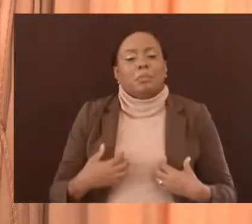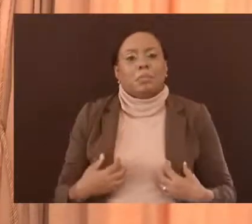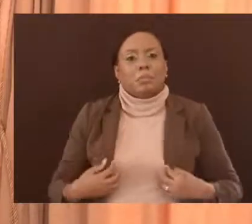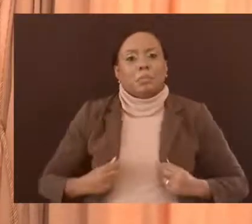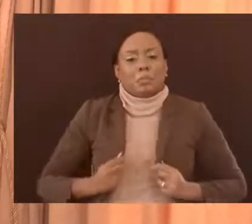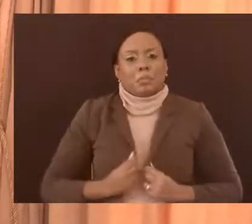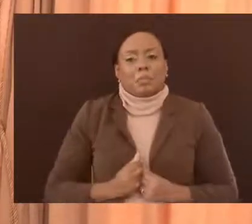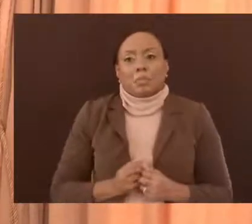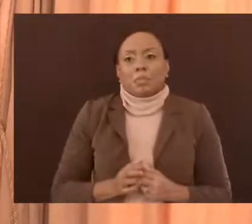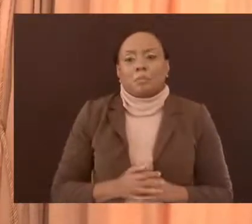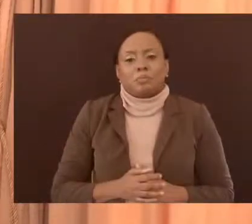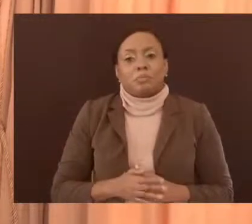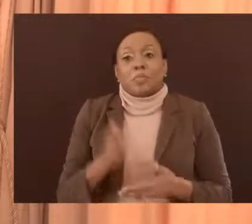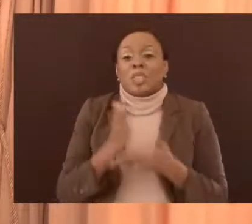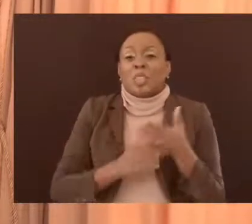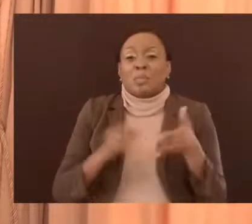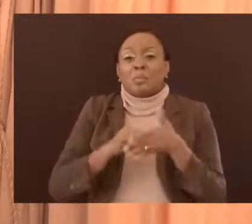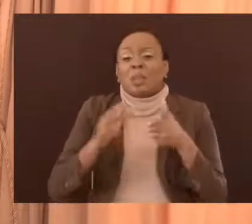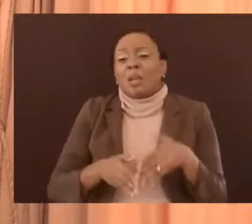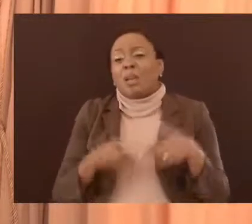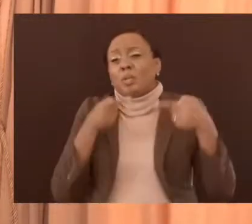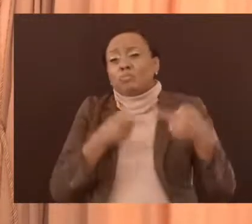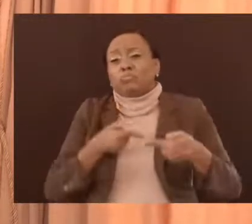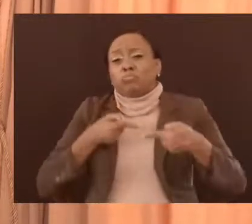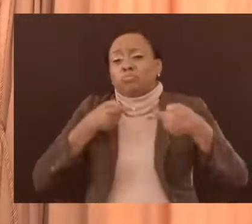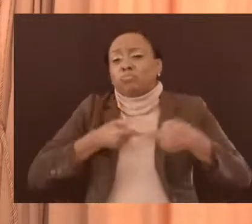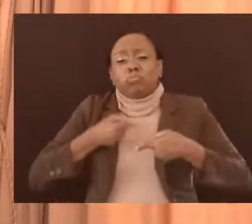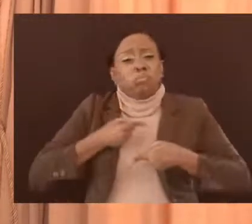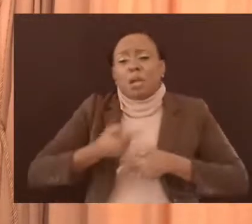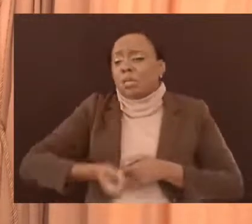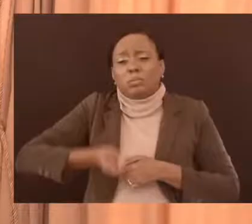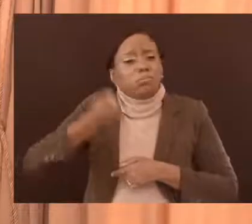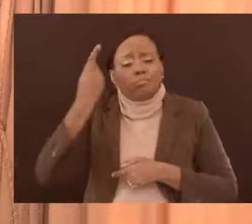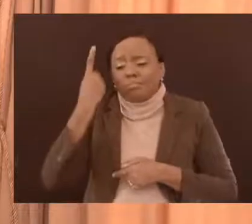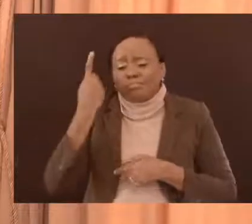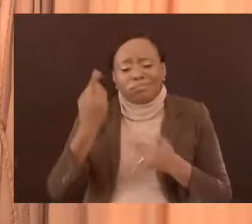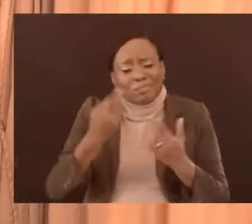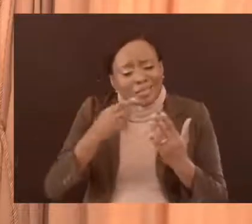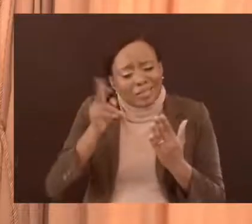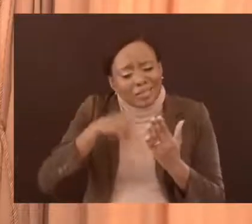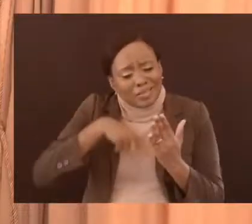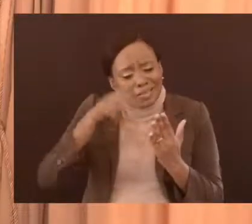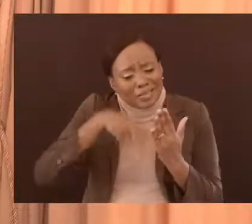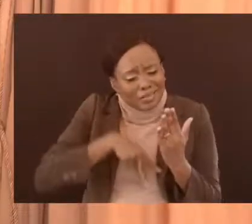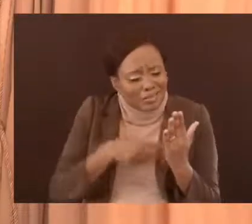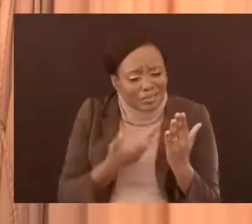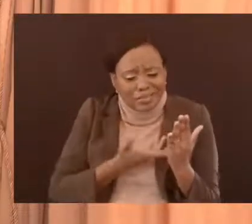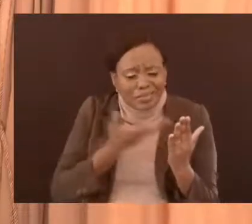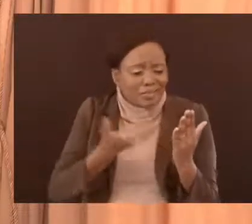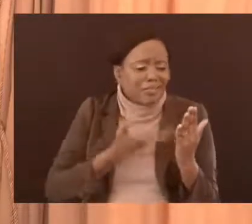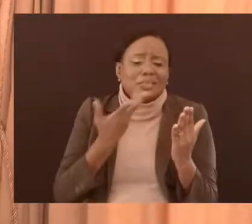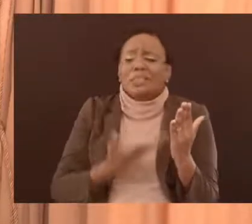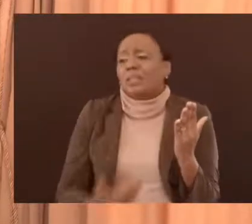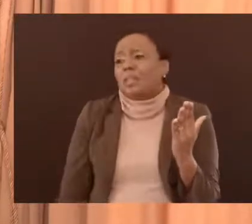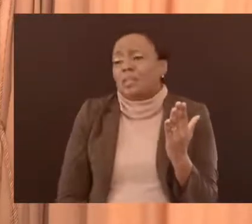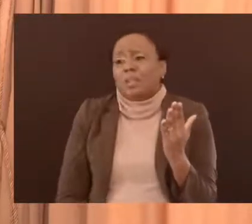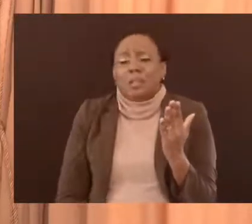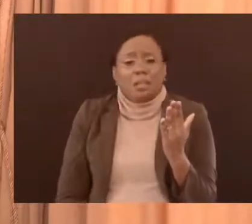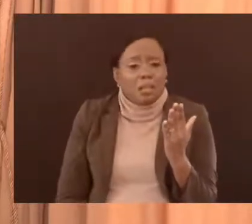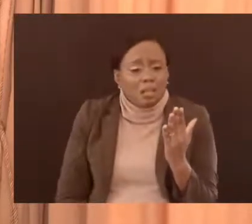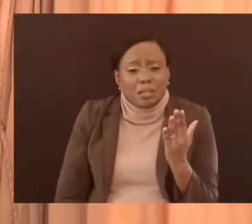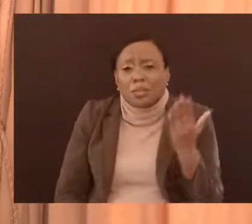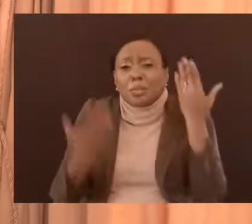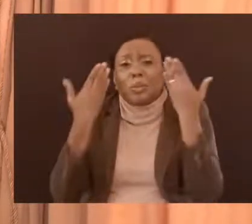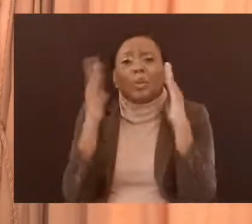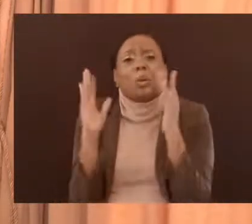are struggling with certain concepts. They're struggling with application of the concepts.